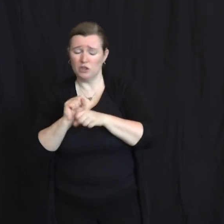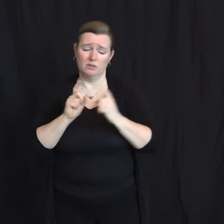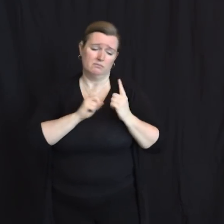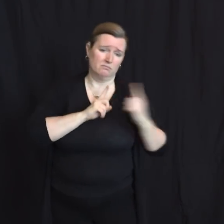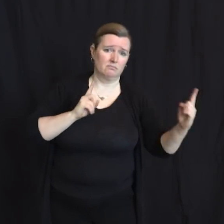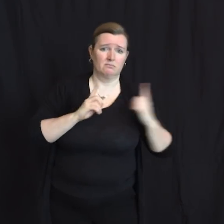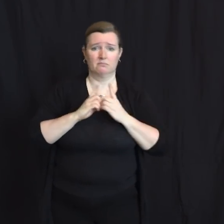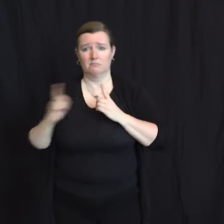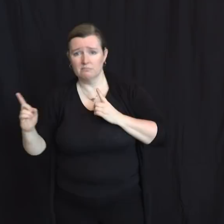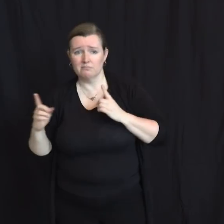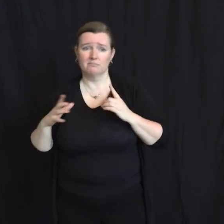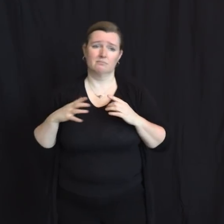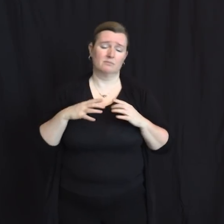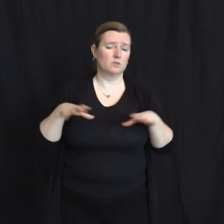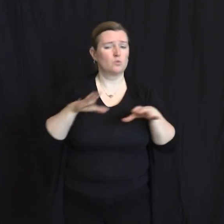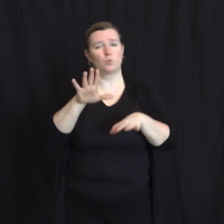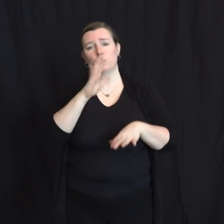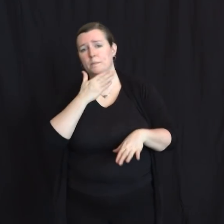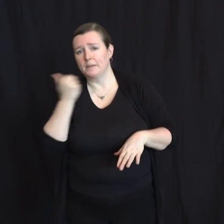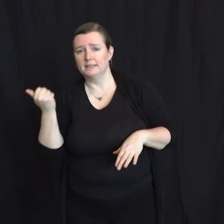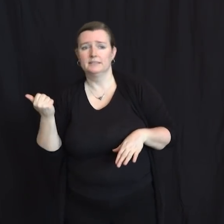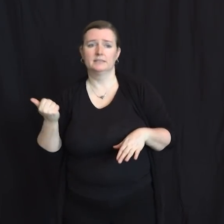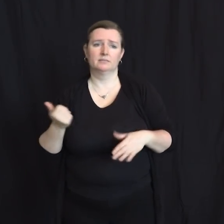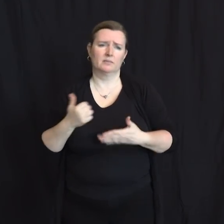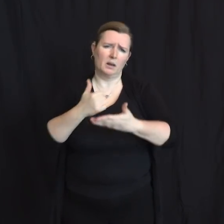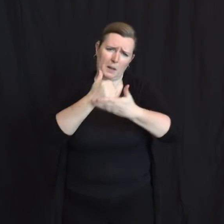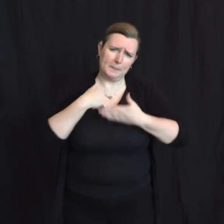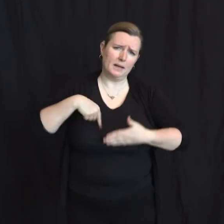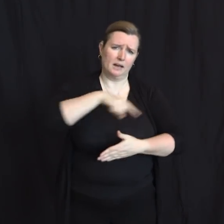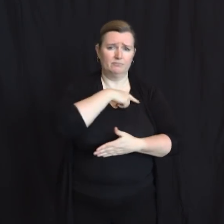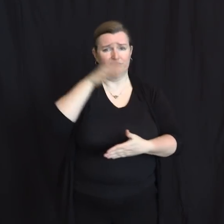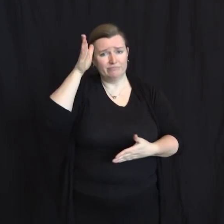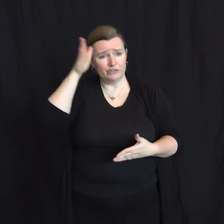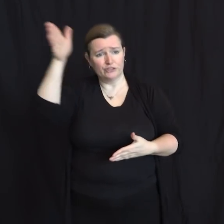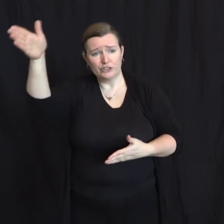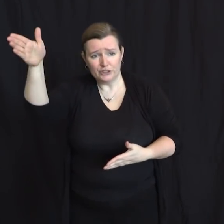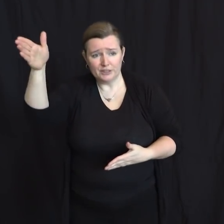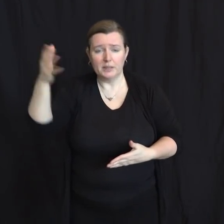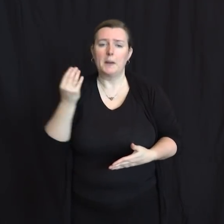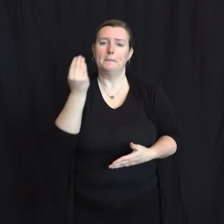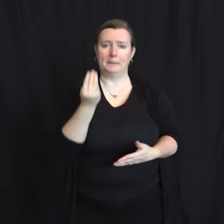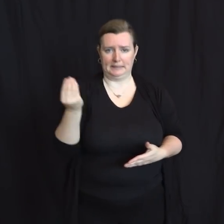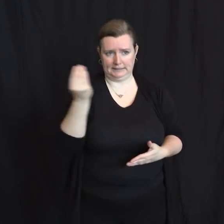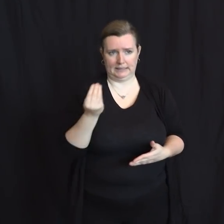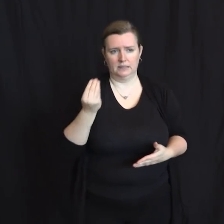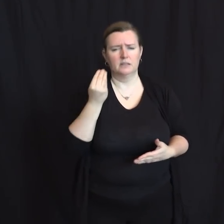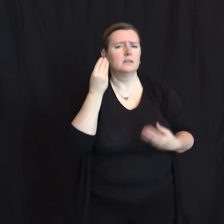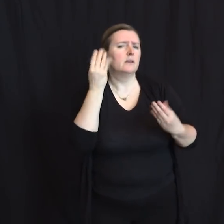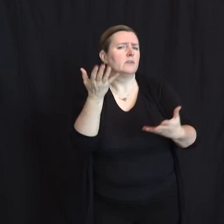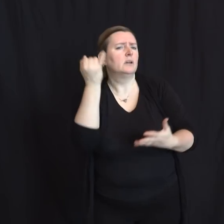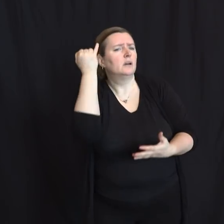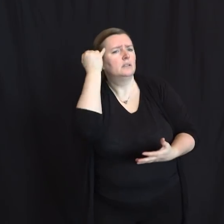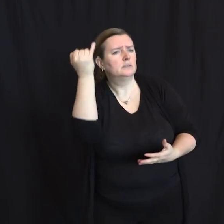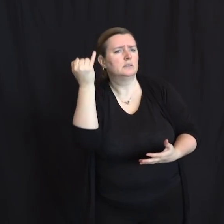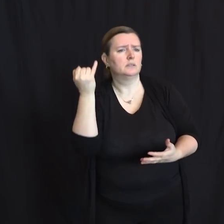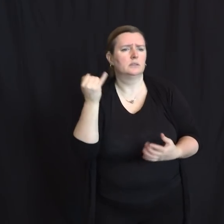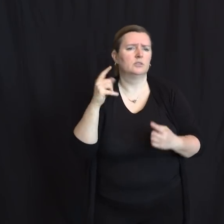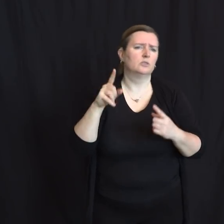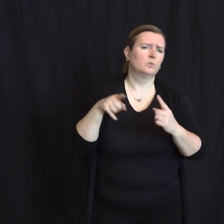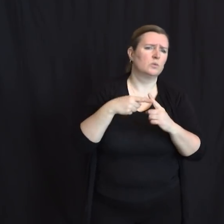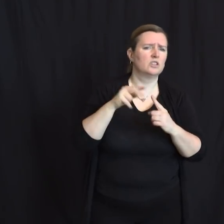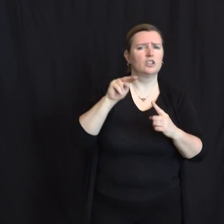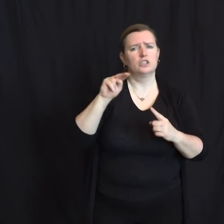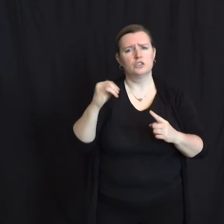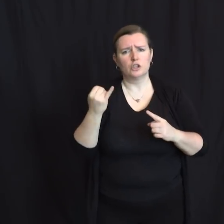thing we can be doing right now to get back on our feet. But it looks like Monday we'll be with you with the broad principles. Dave, good to see you. Good to see you,